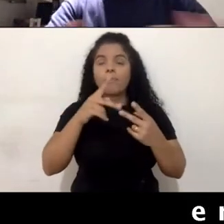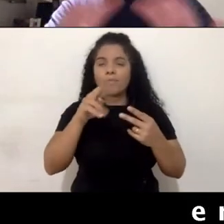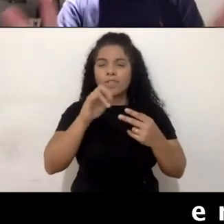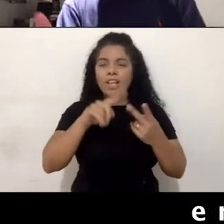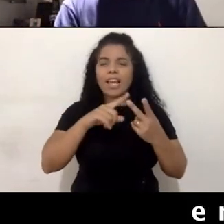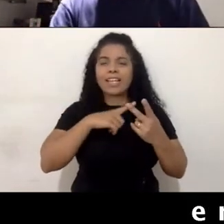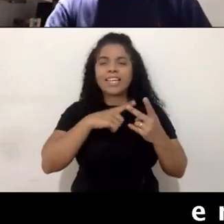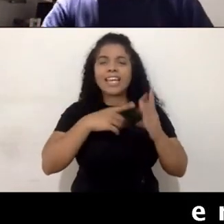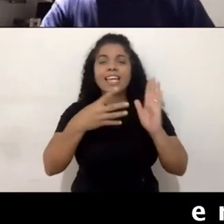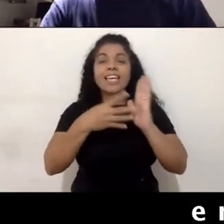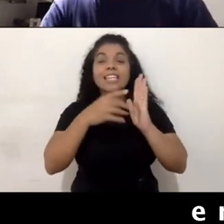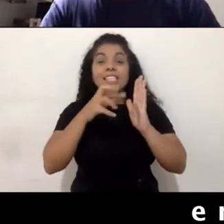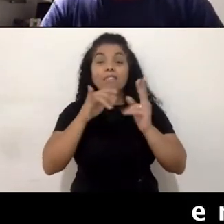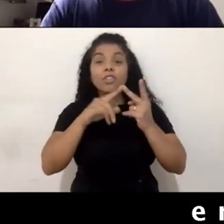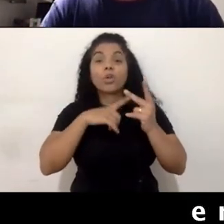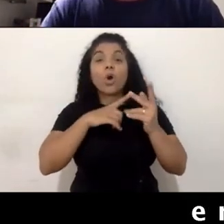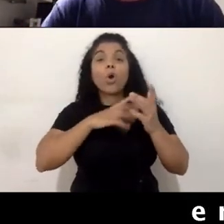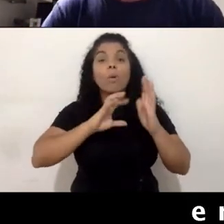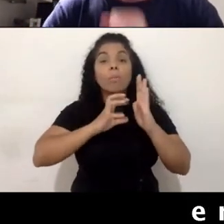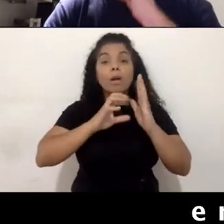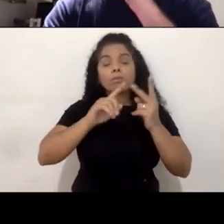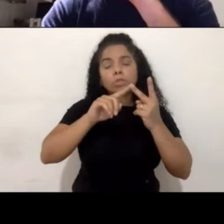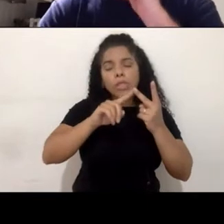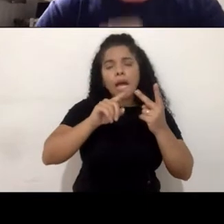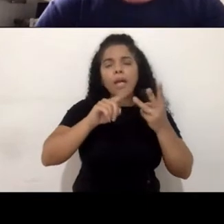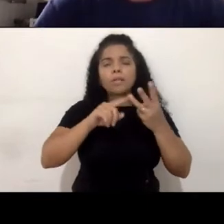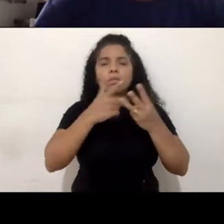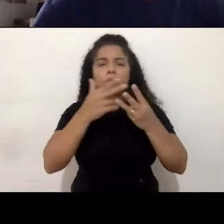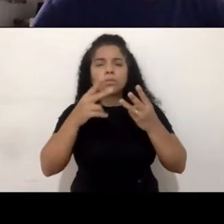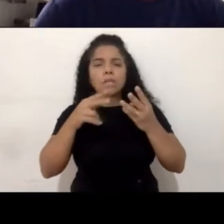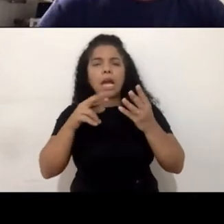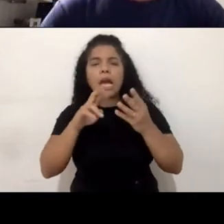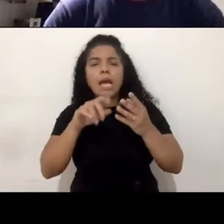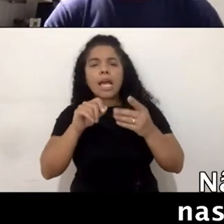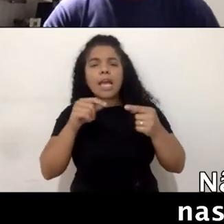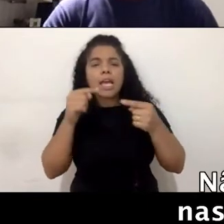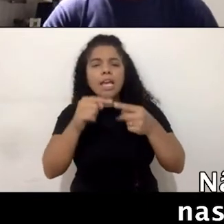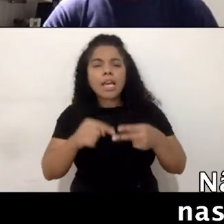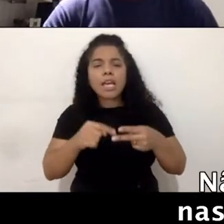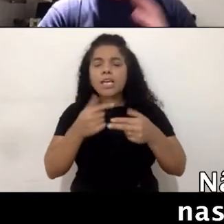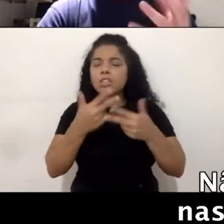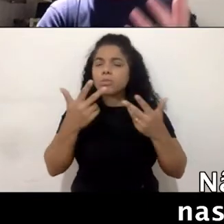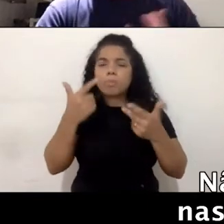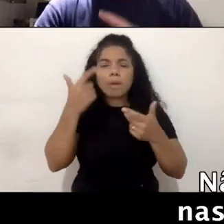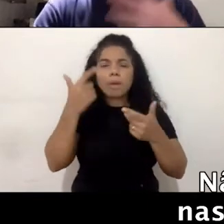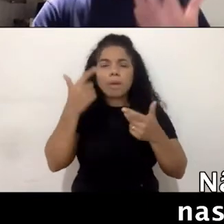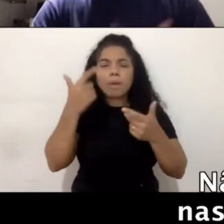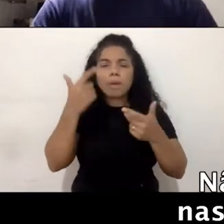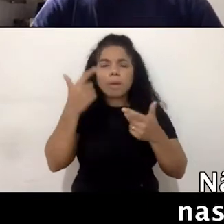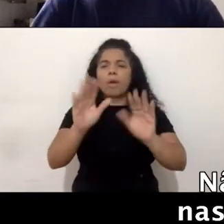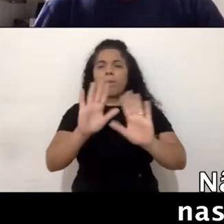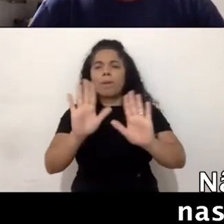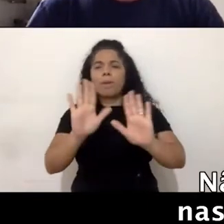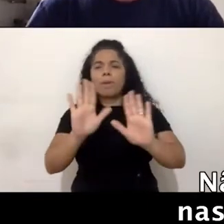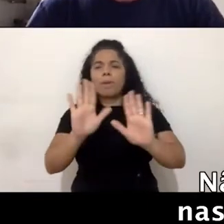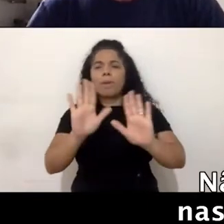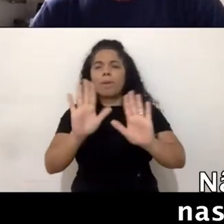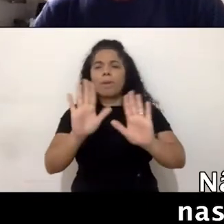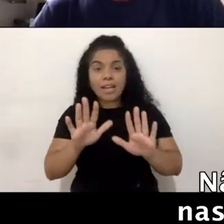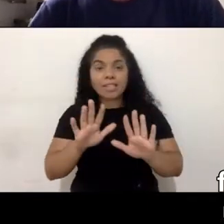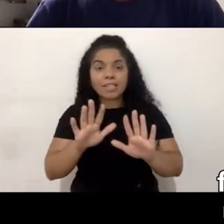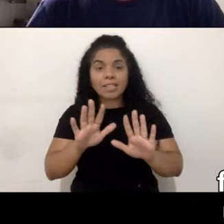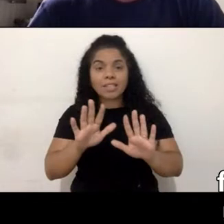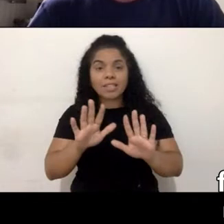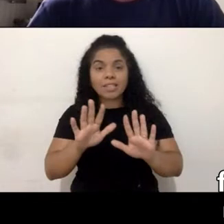then it's done and we don't need to touch it anymore after that. But this isn't true. So if we think about some of the kinds of changes we